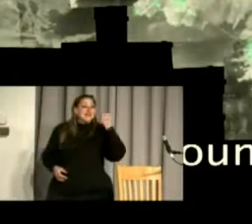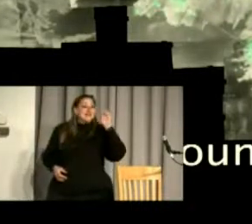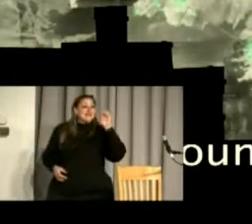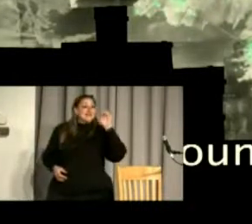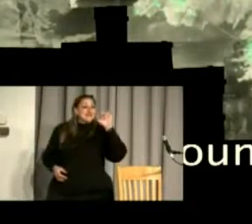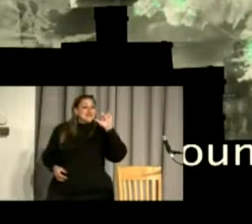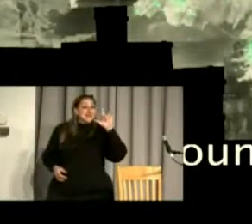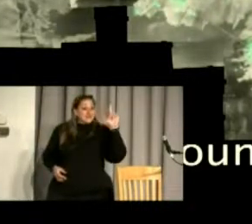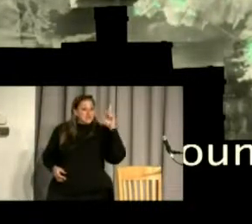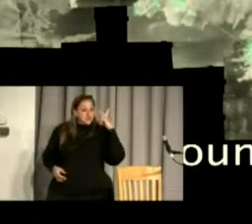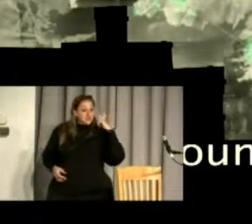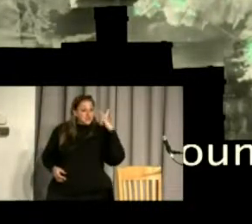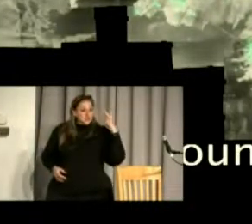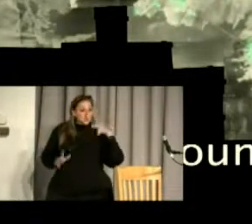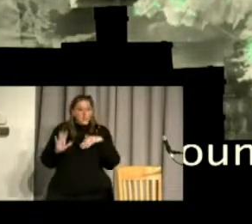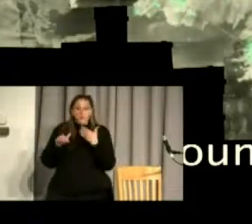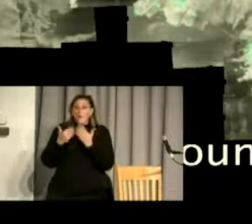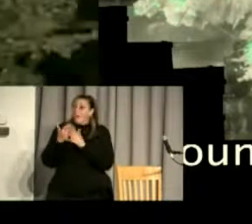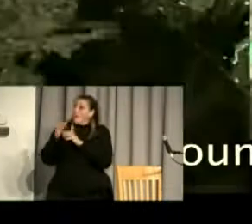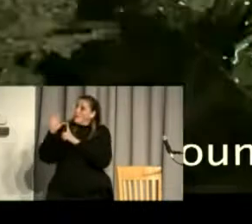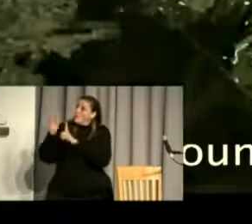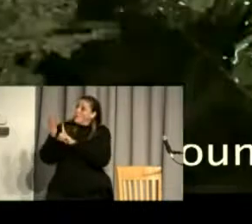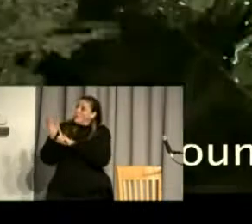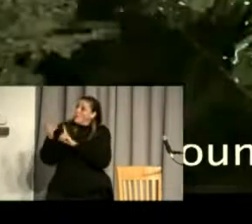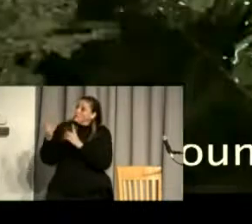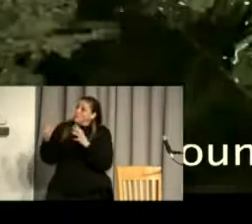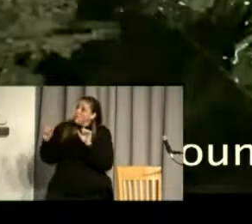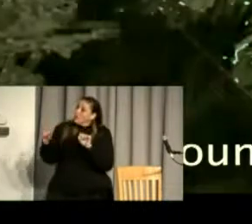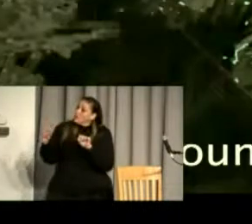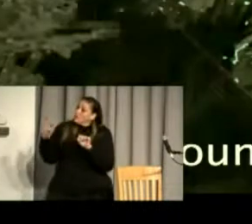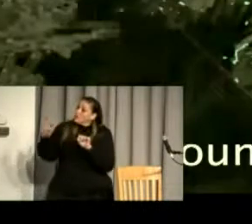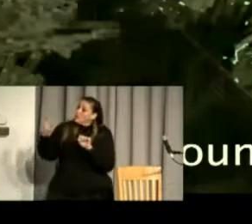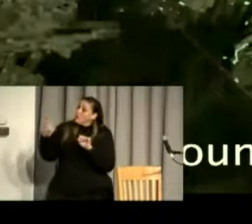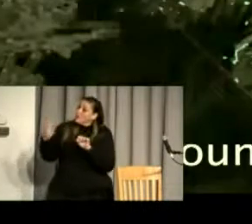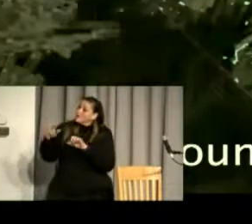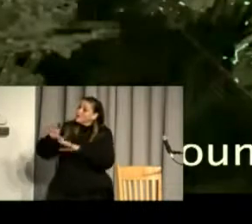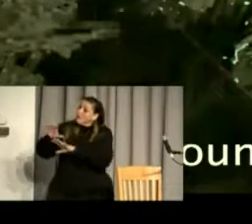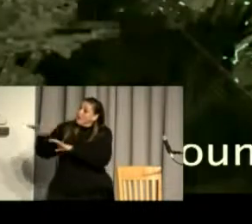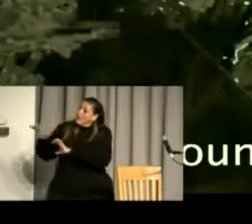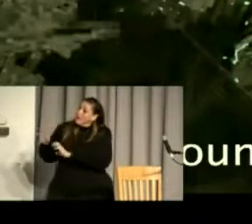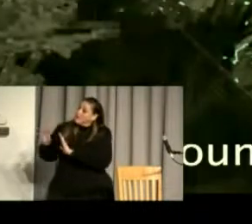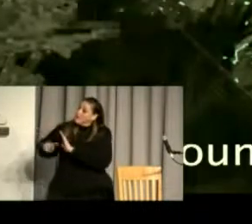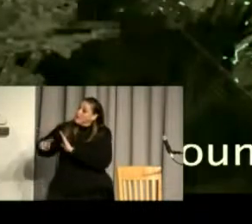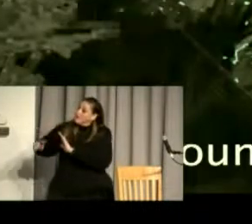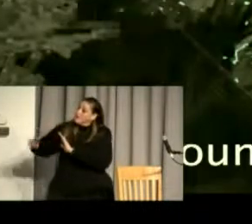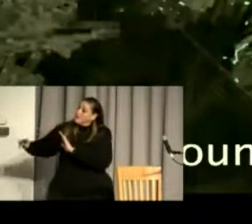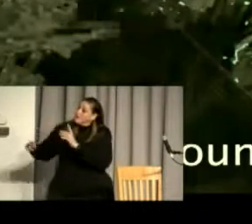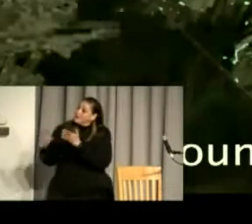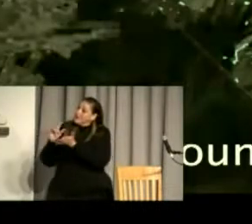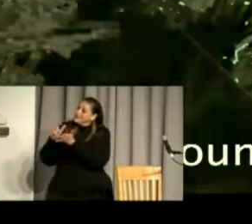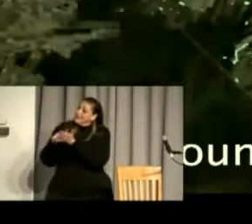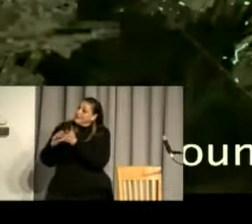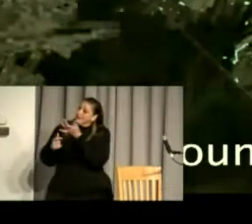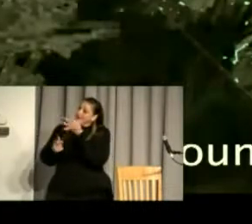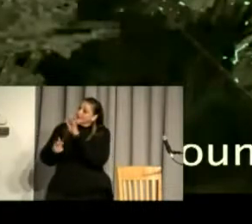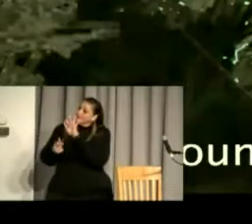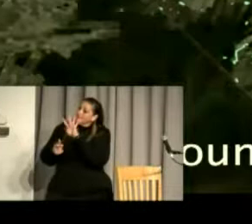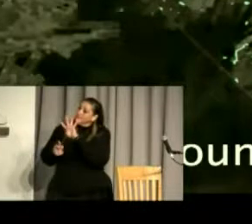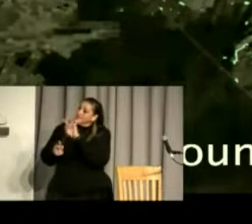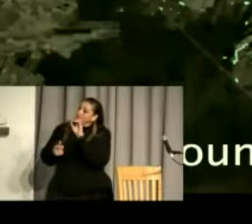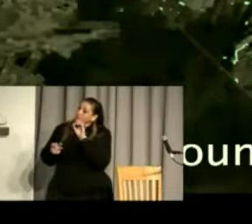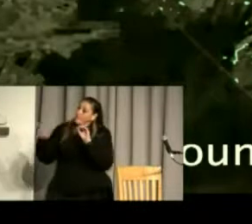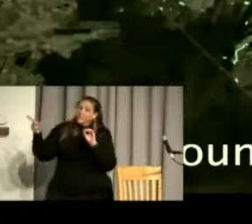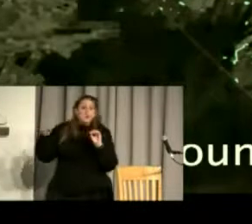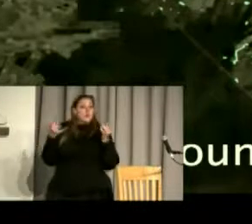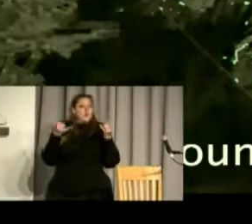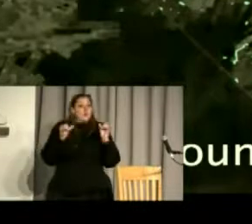of the probable cultural and historical sites, including cemeteries identified in 1940 and now, all